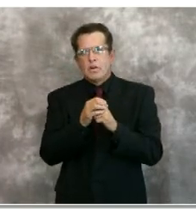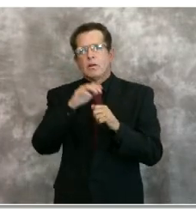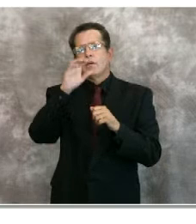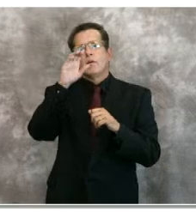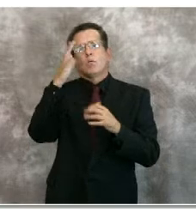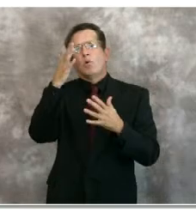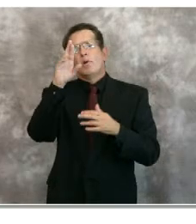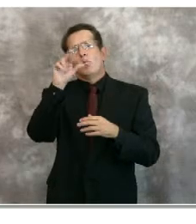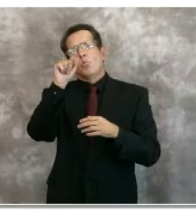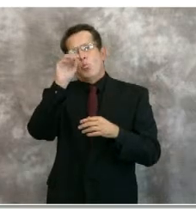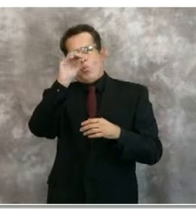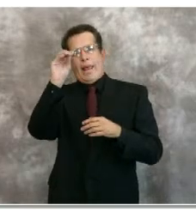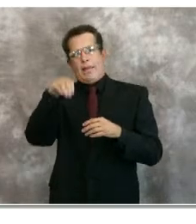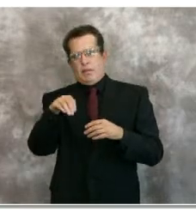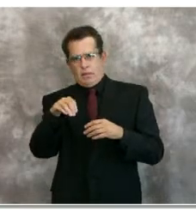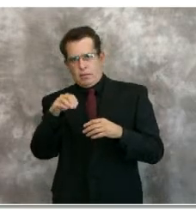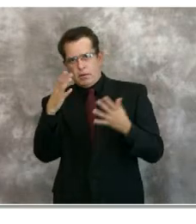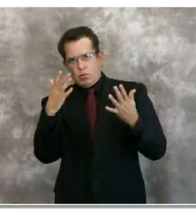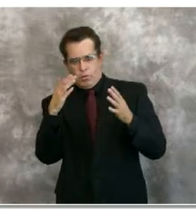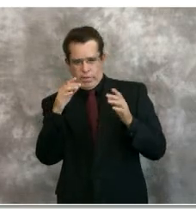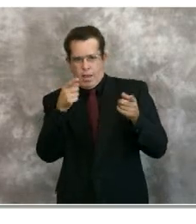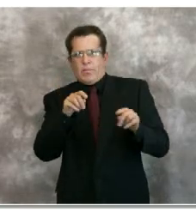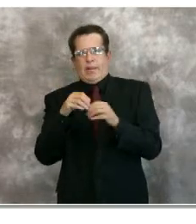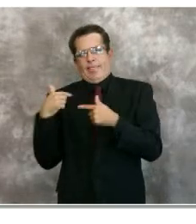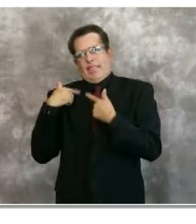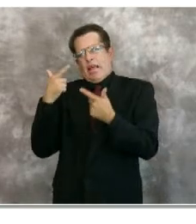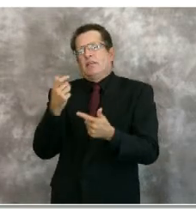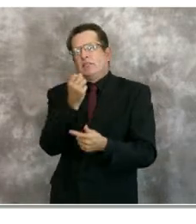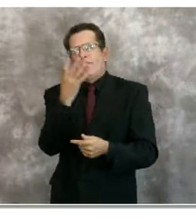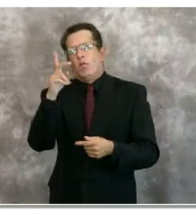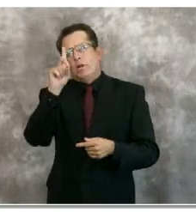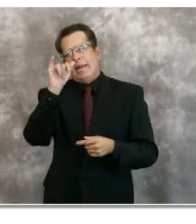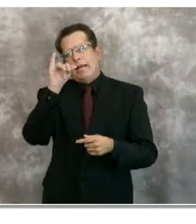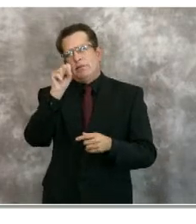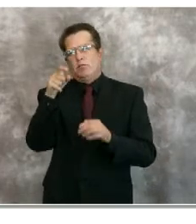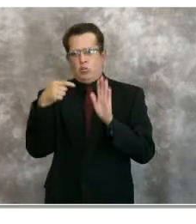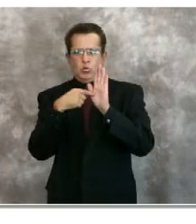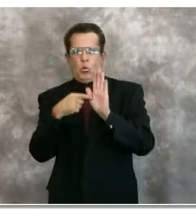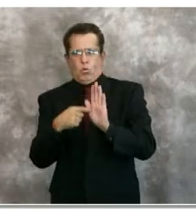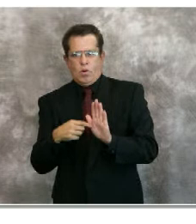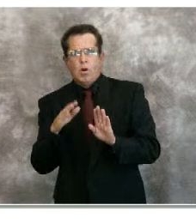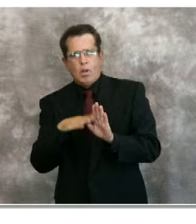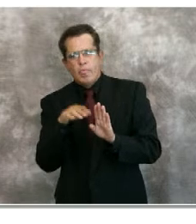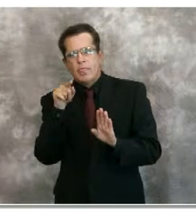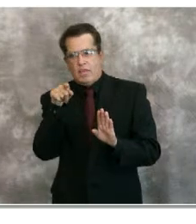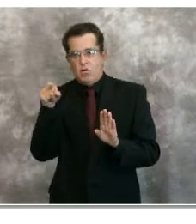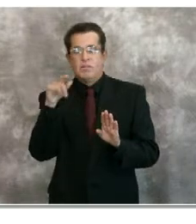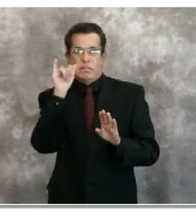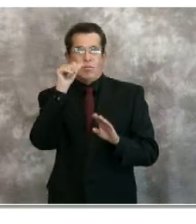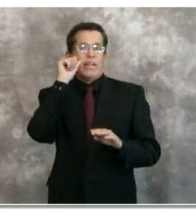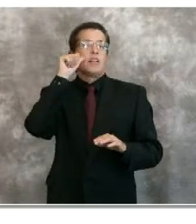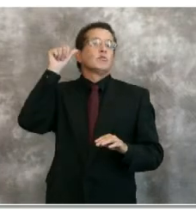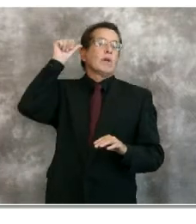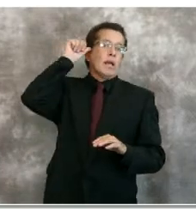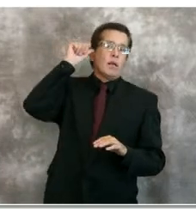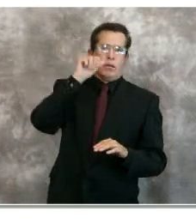case rates over the past several days. And as I have already stated, yesterday was